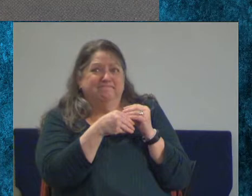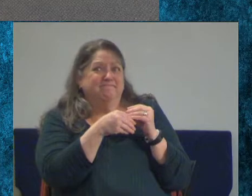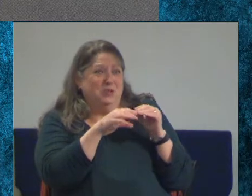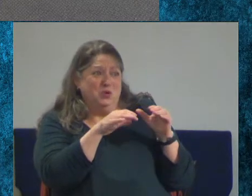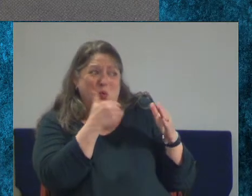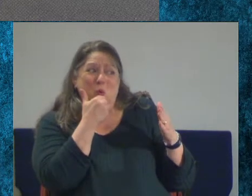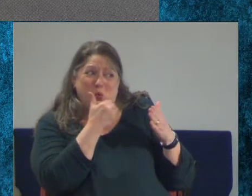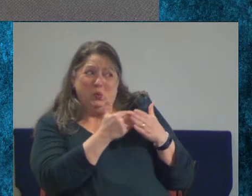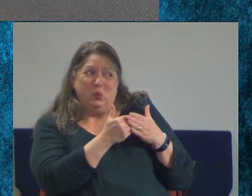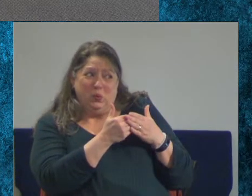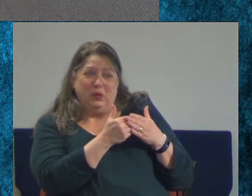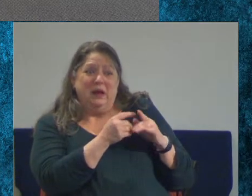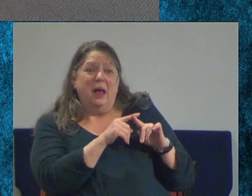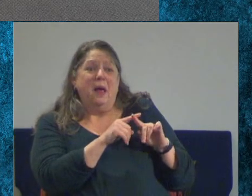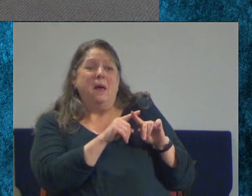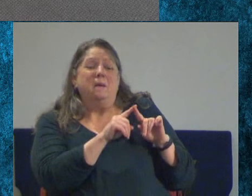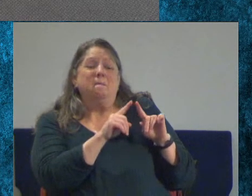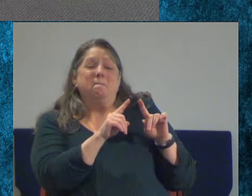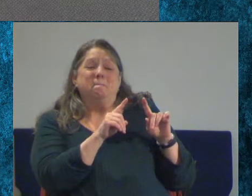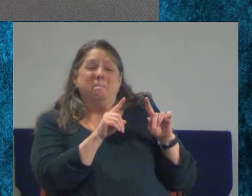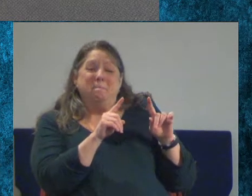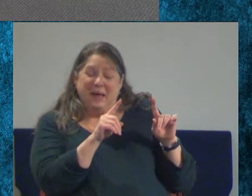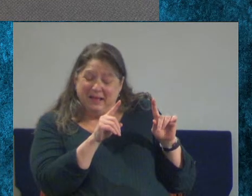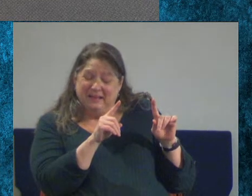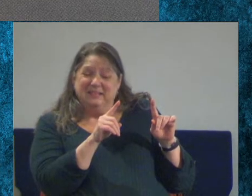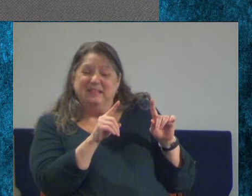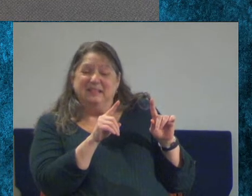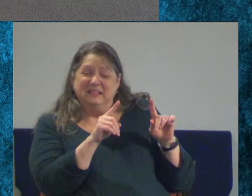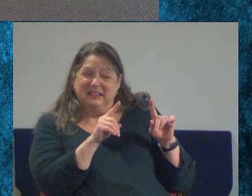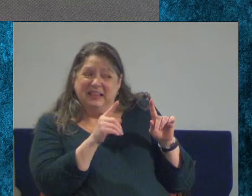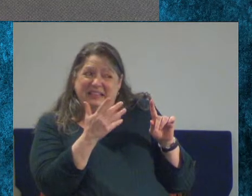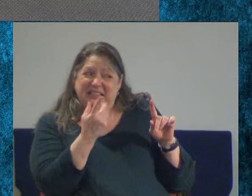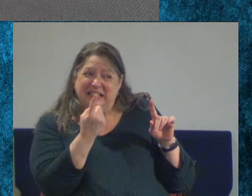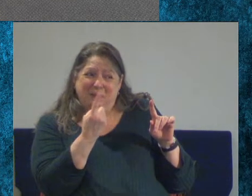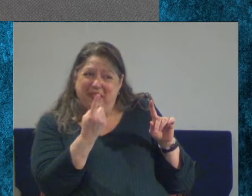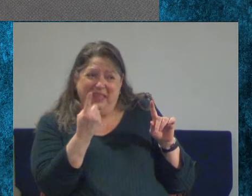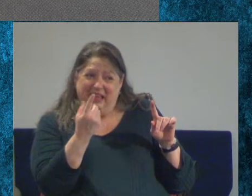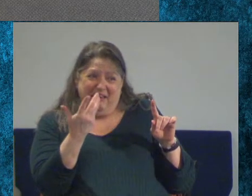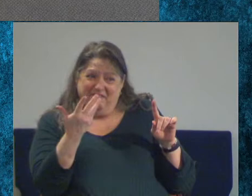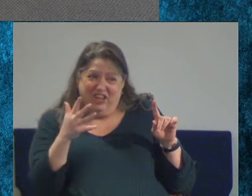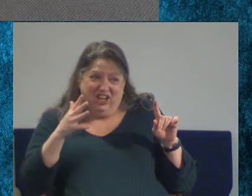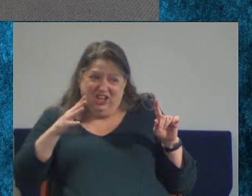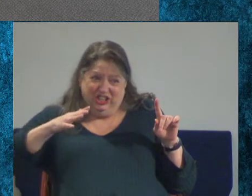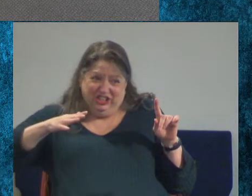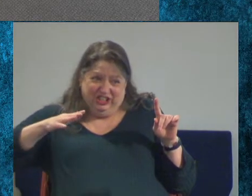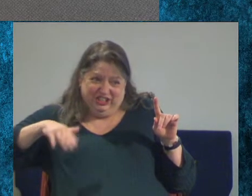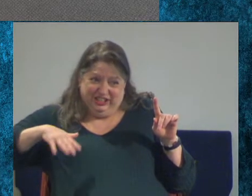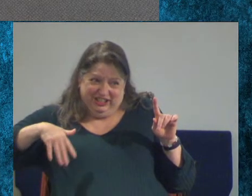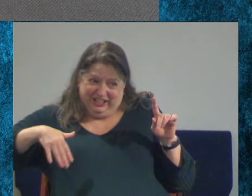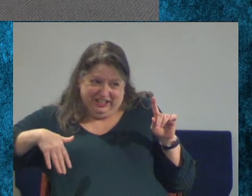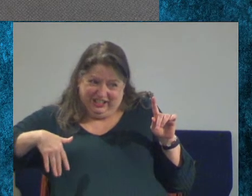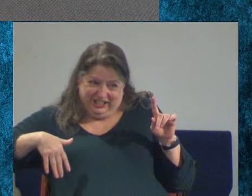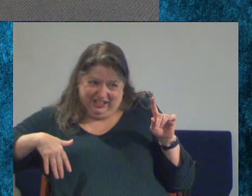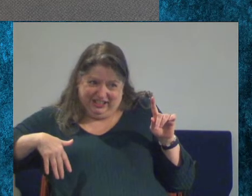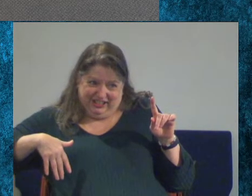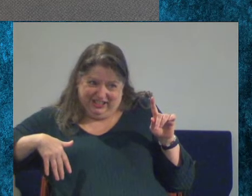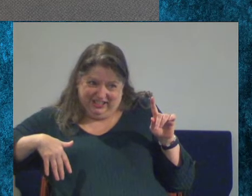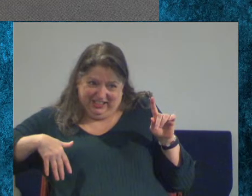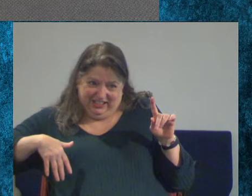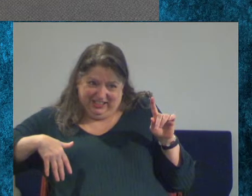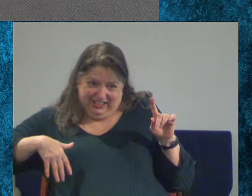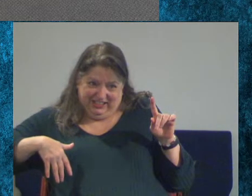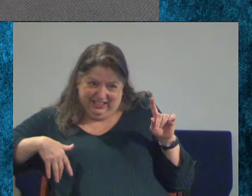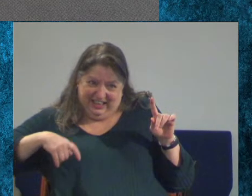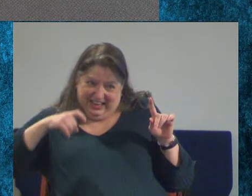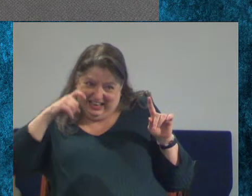doing fine. However, there's something else. Something is incomplete. There is some unfinished business, Philemon, that you